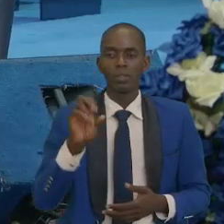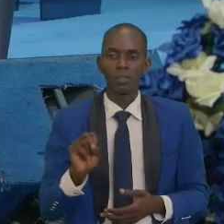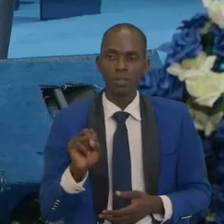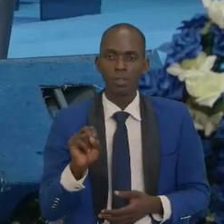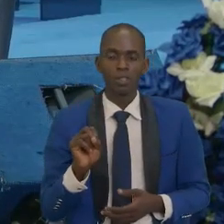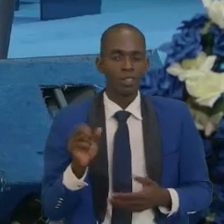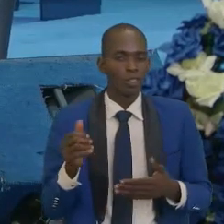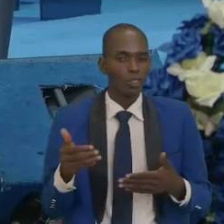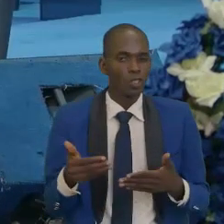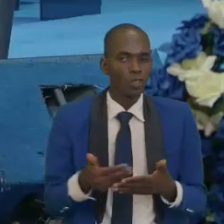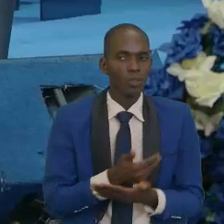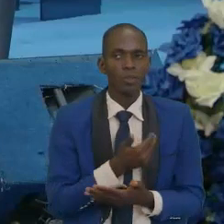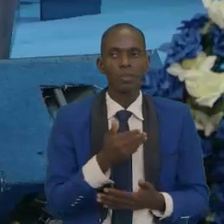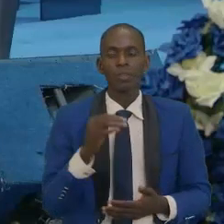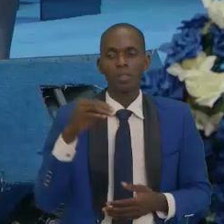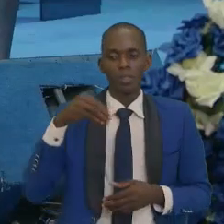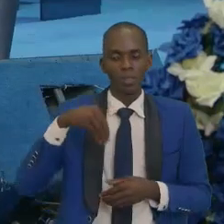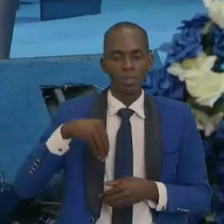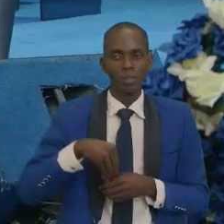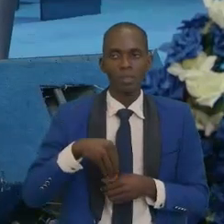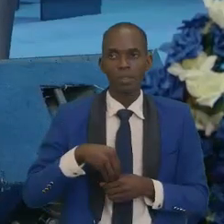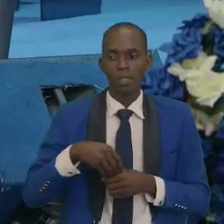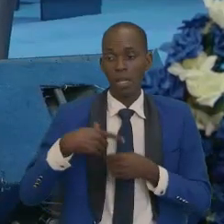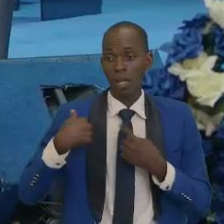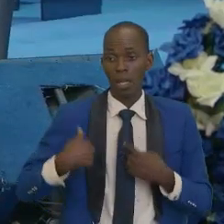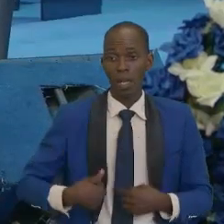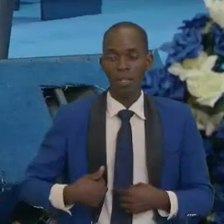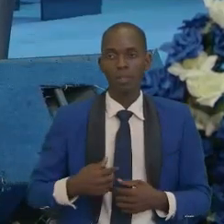Brand new internal parts.